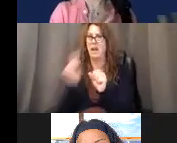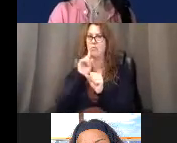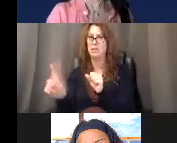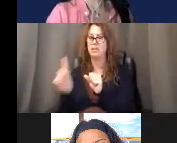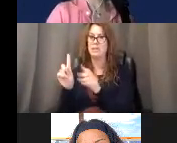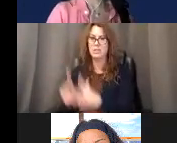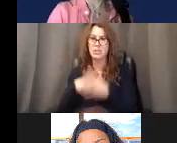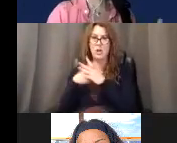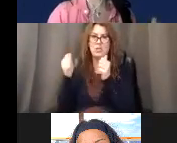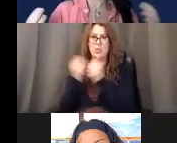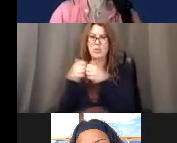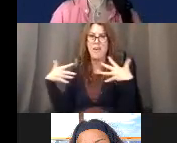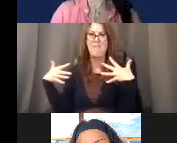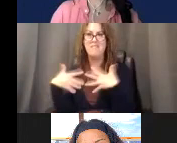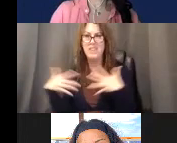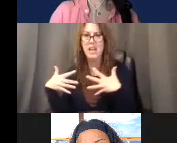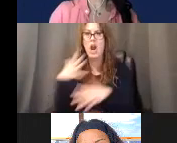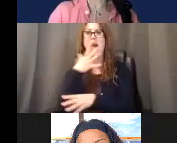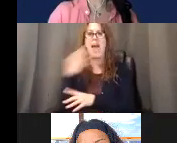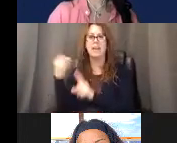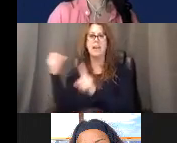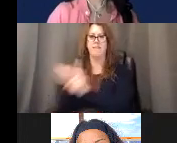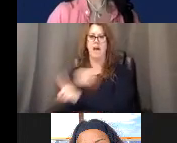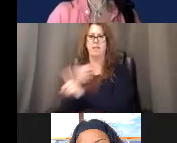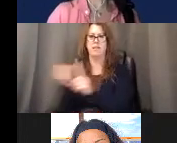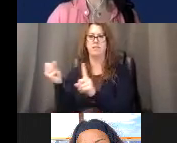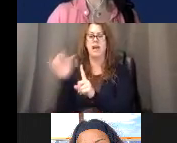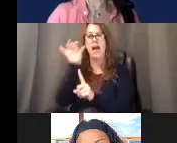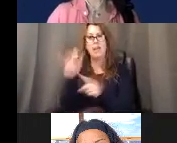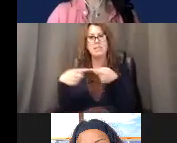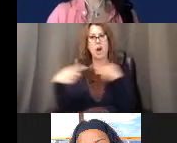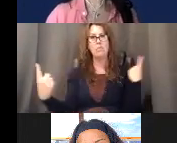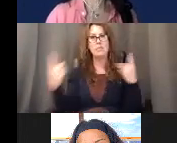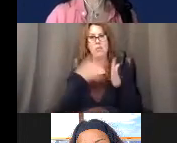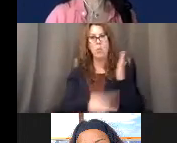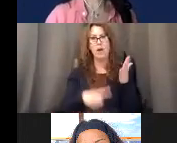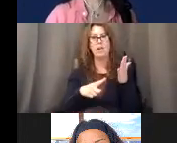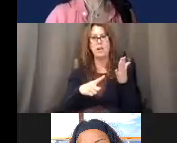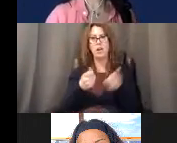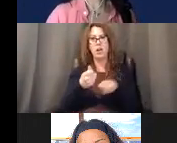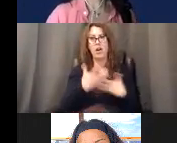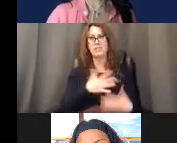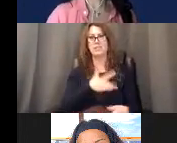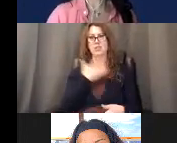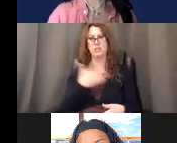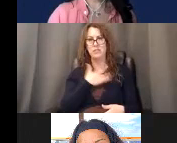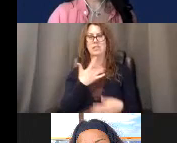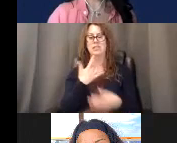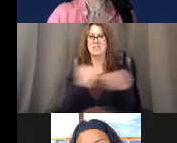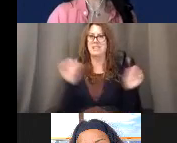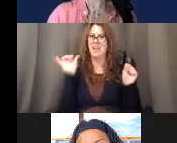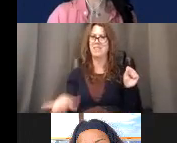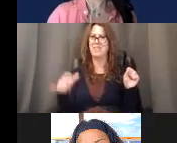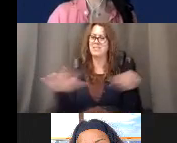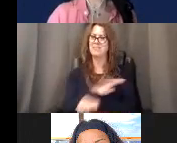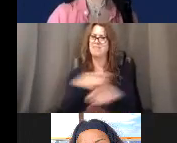that's the opposite of what we just said make us feel safe, right? So it's a complete contradiction. And yet fear, what